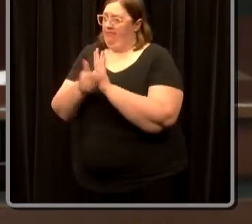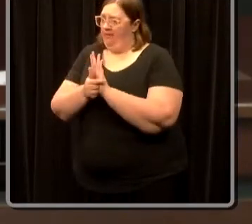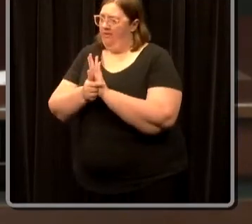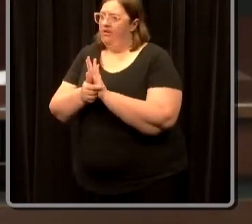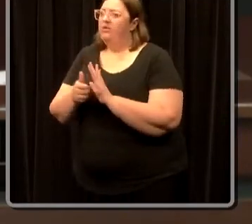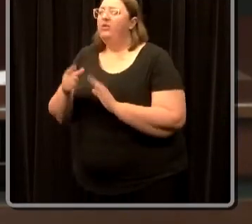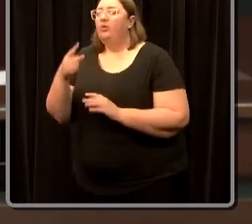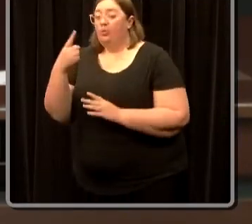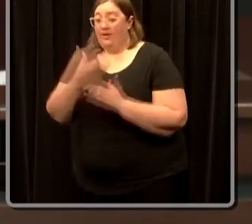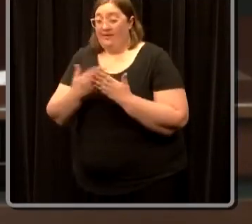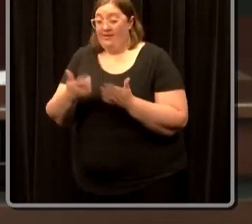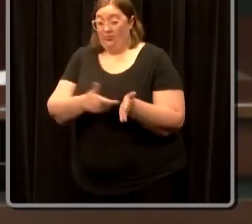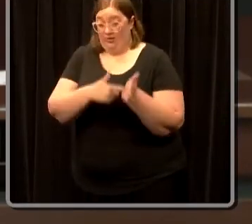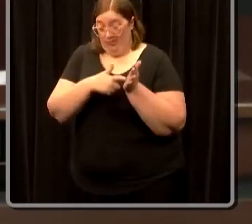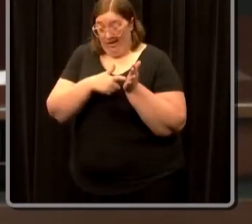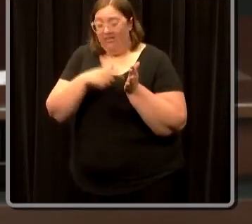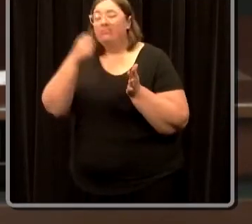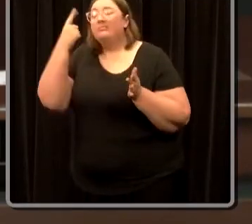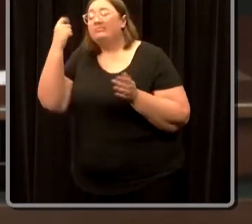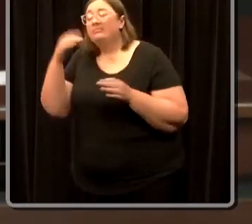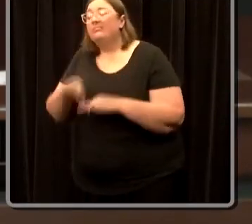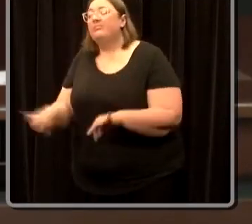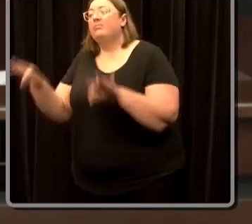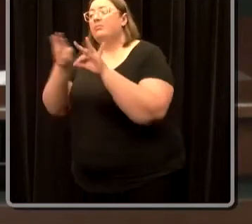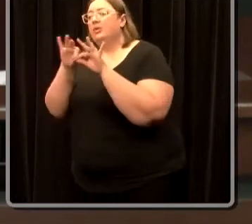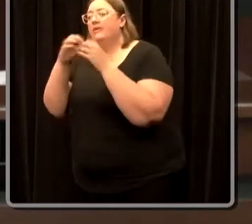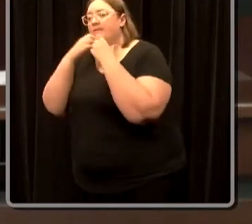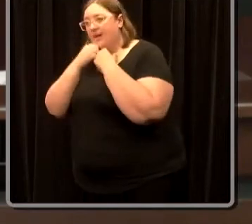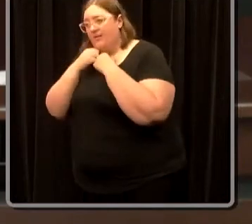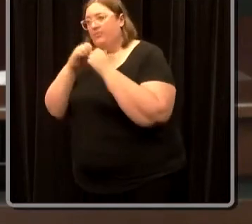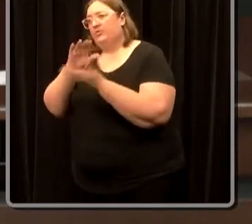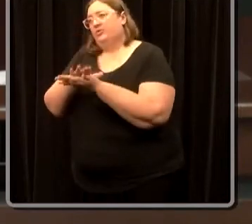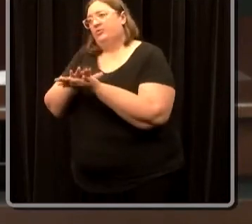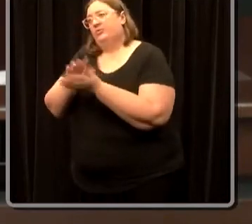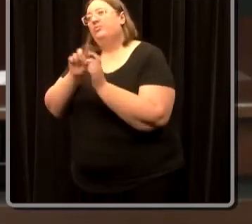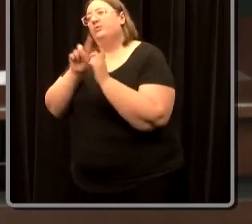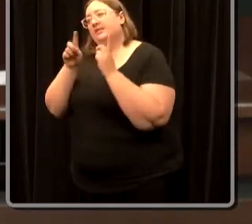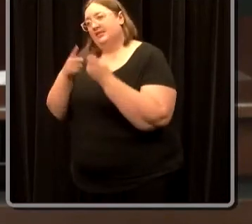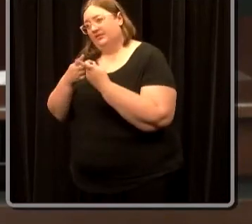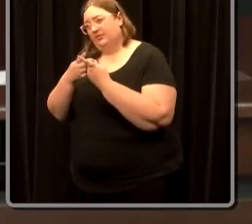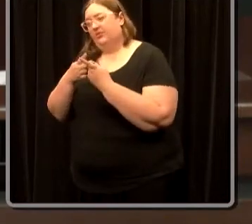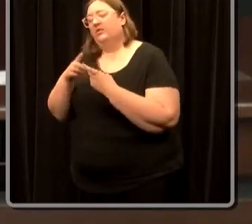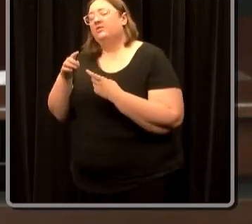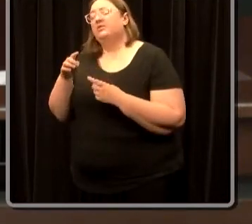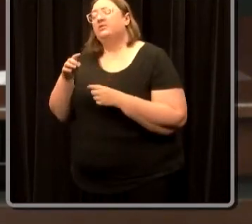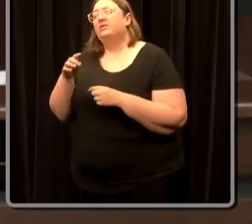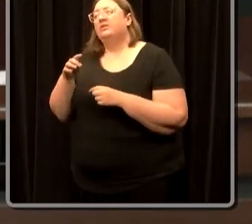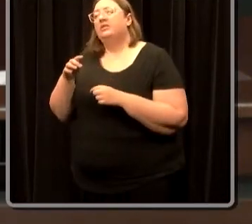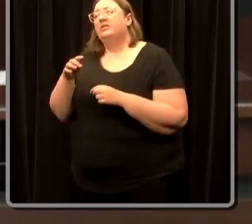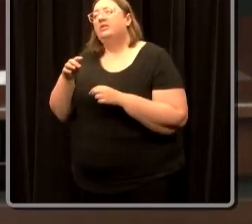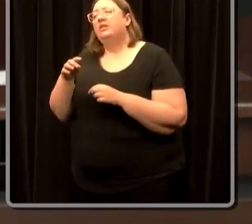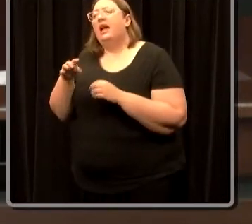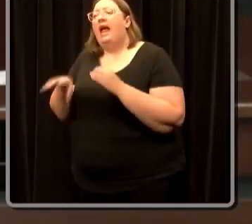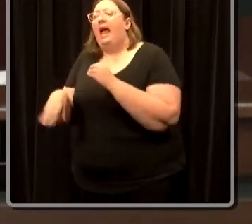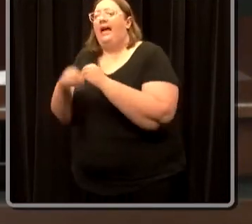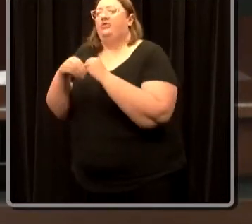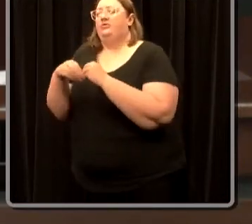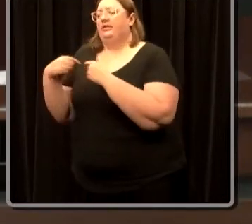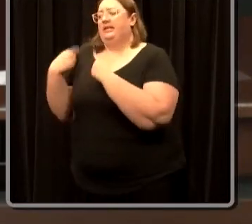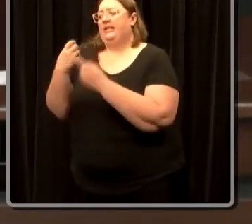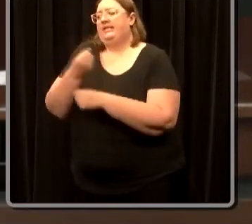them required, but it's also important and valuable. The school district has gone extra the last several years